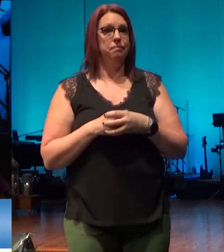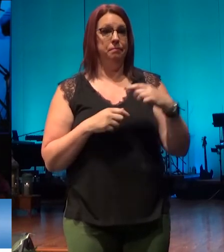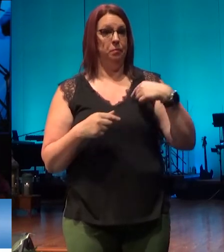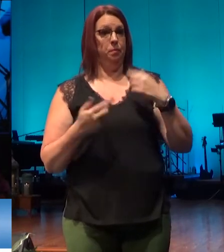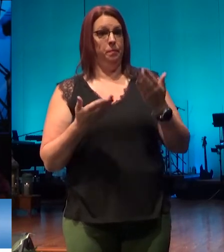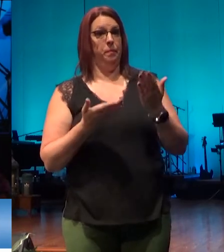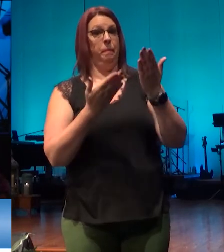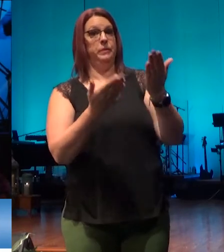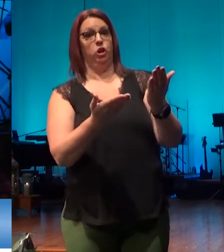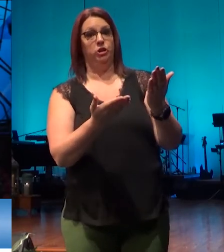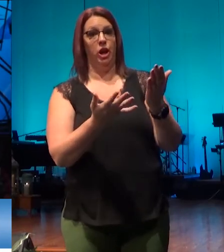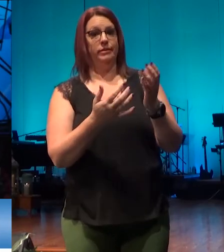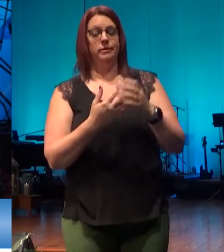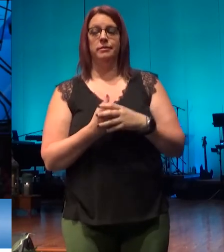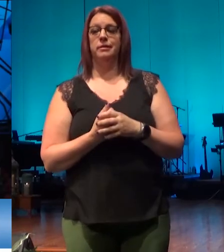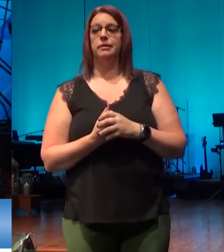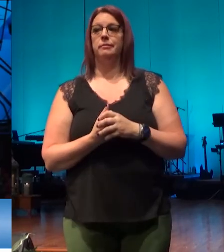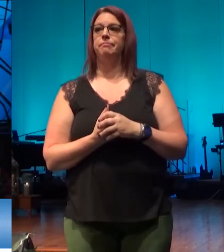suggest to us